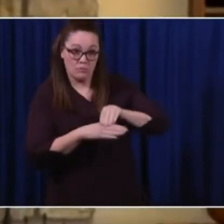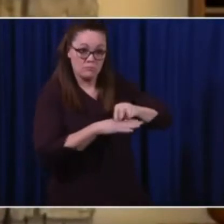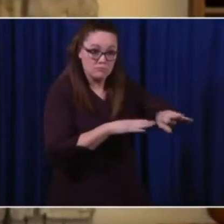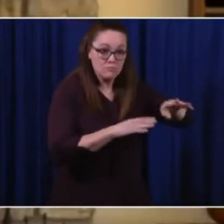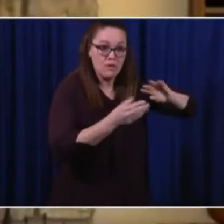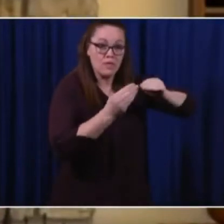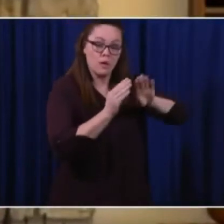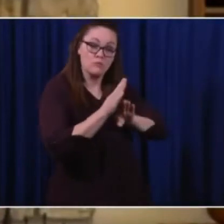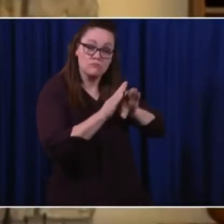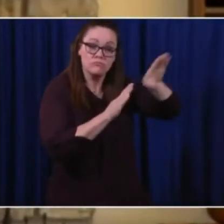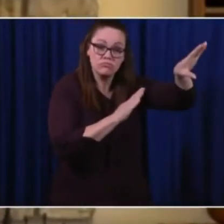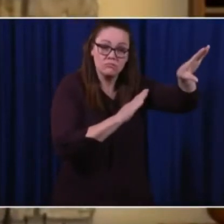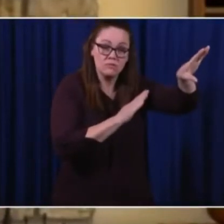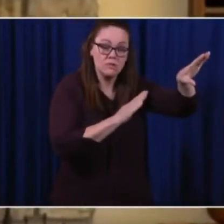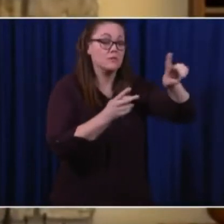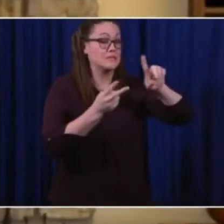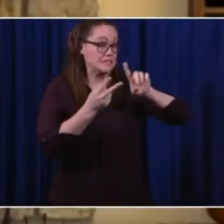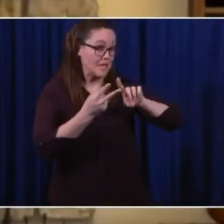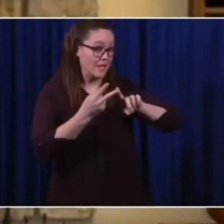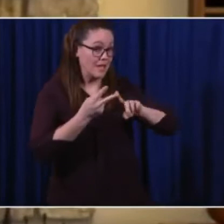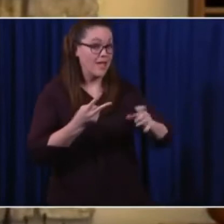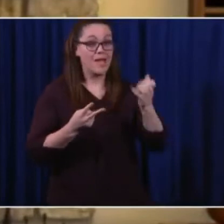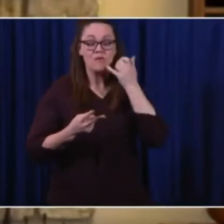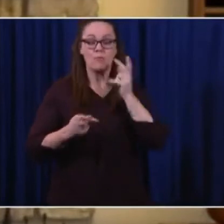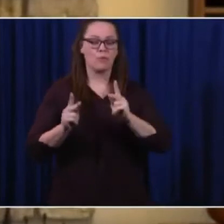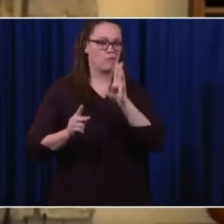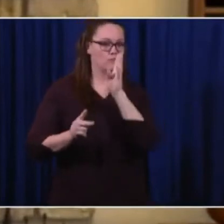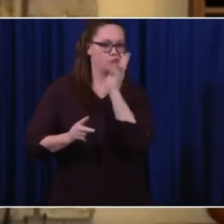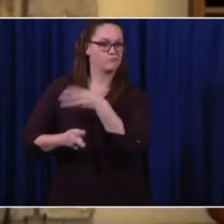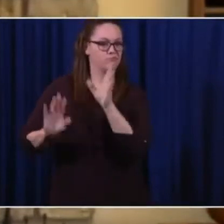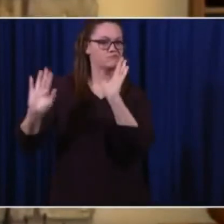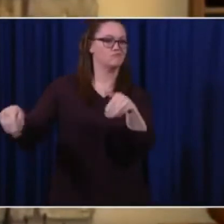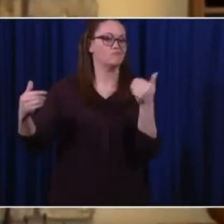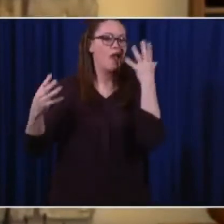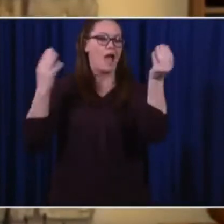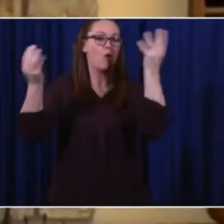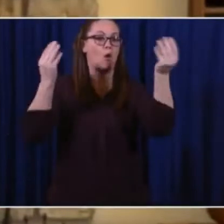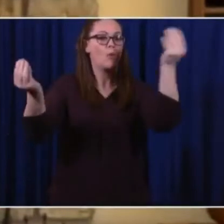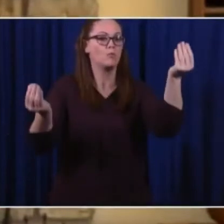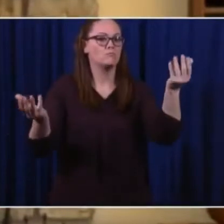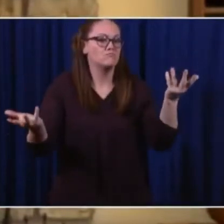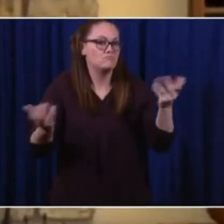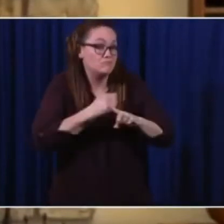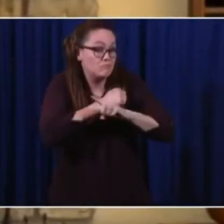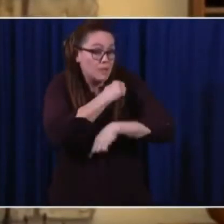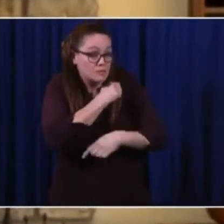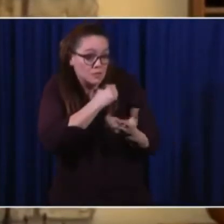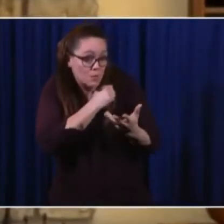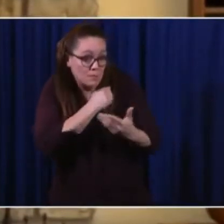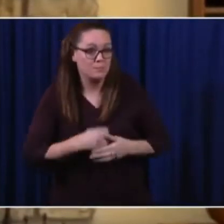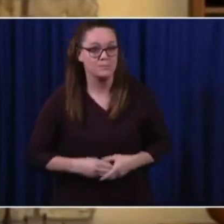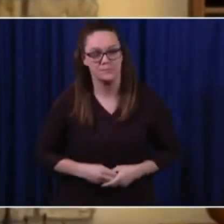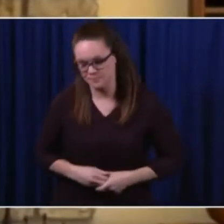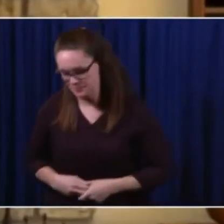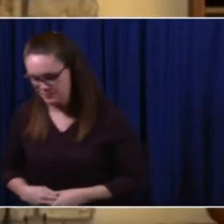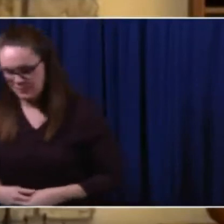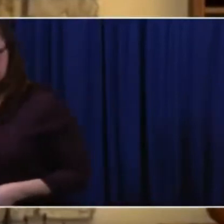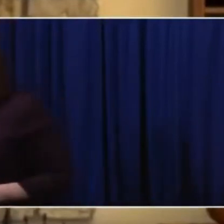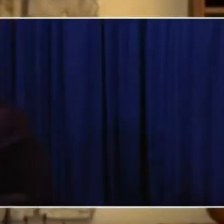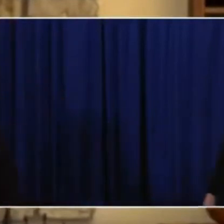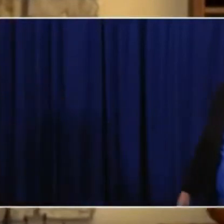not complying with the curfew? Yeah, we look, we know the basic science, and